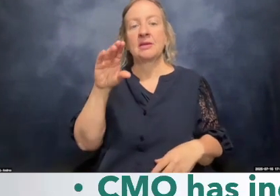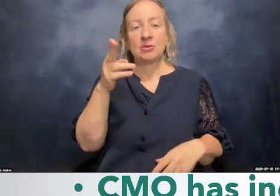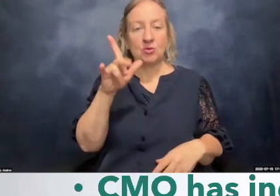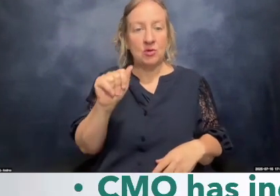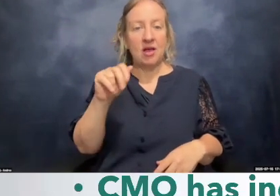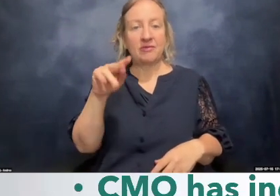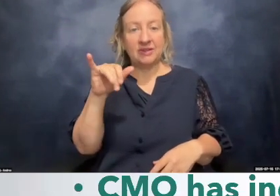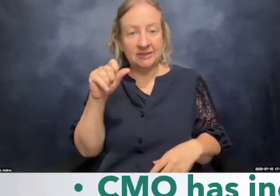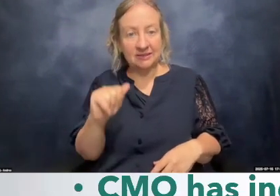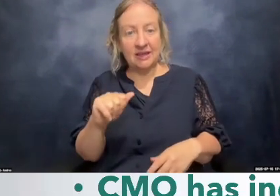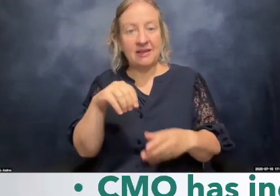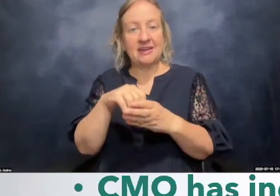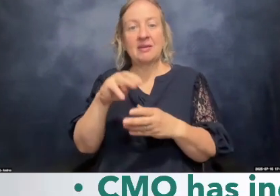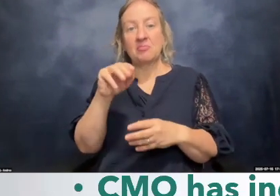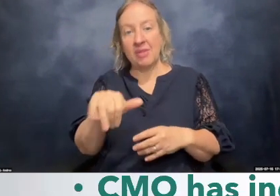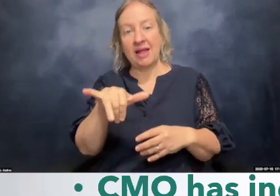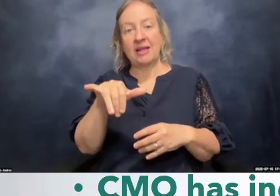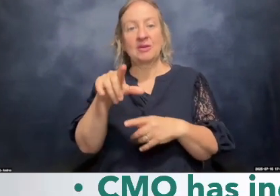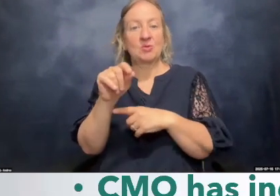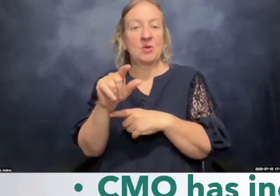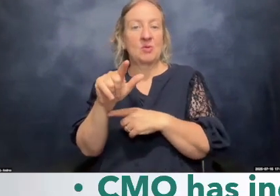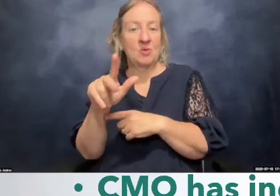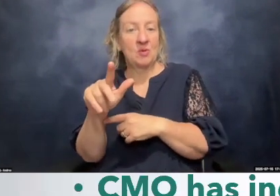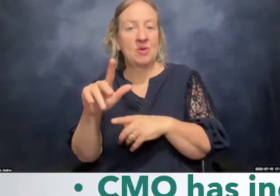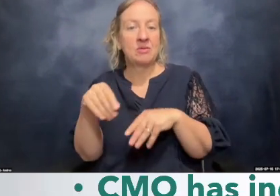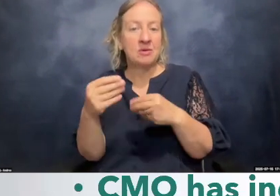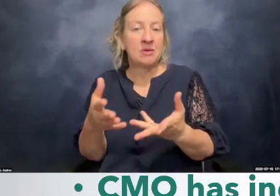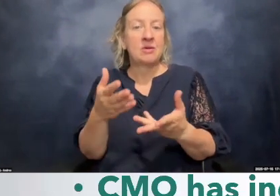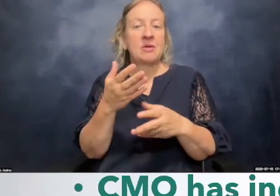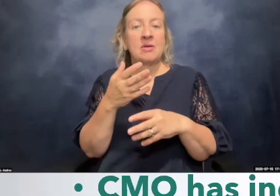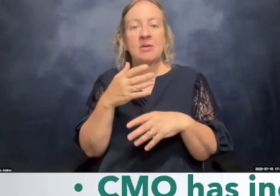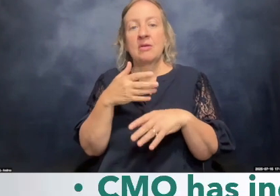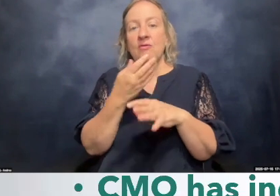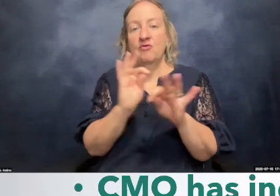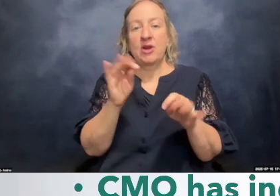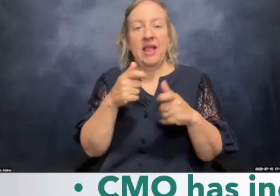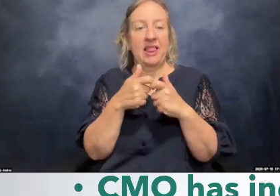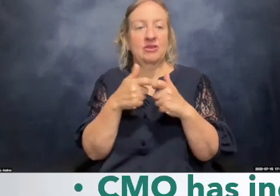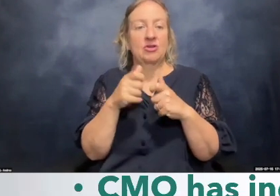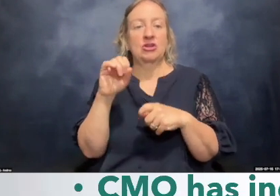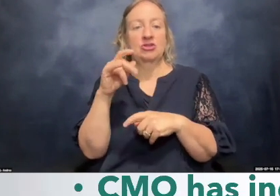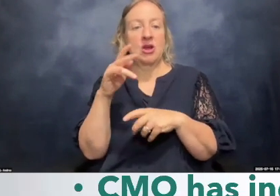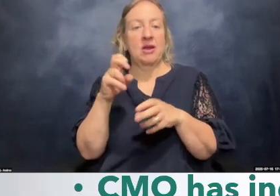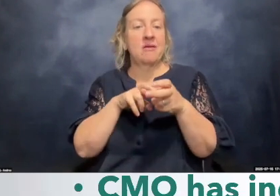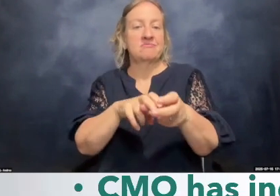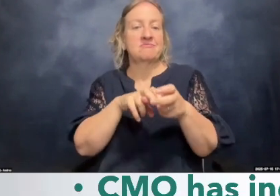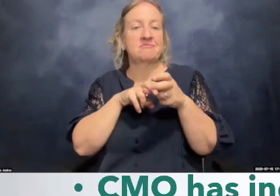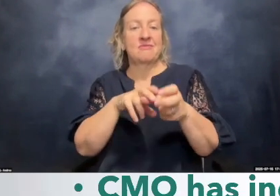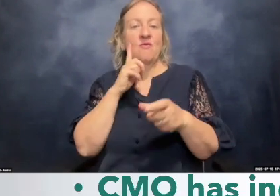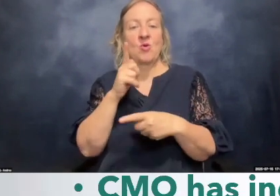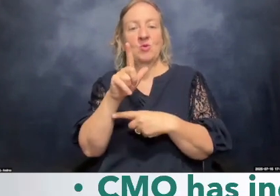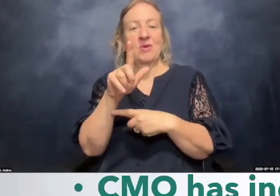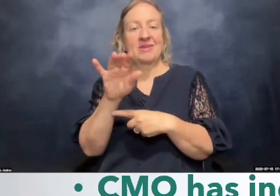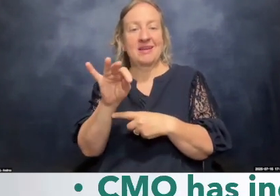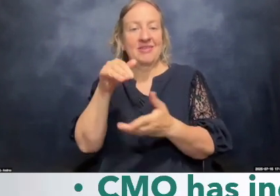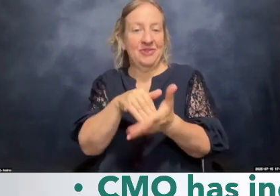over 29,000 trips for more than 275 users, many of whom rely on it regularly.